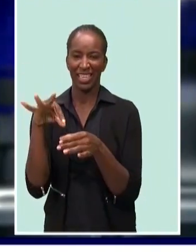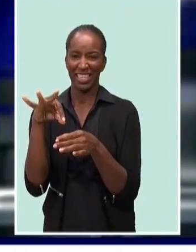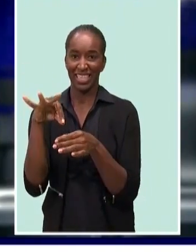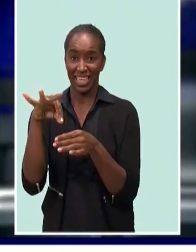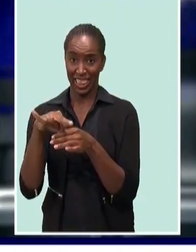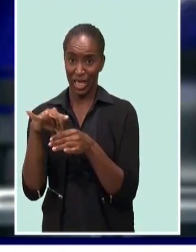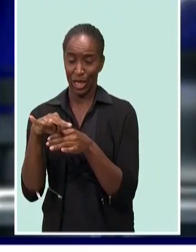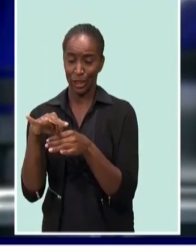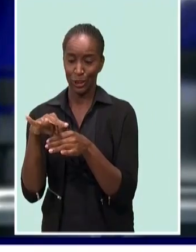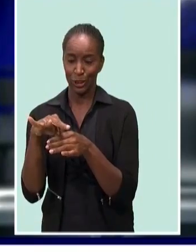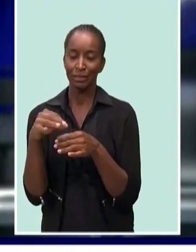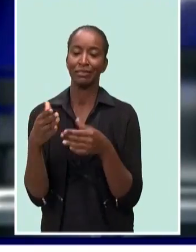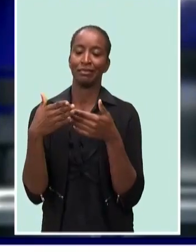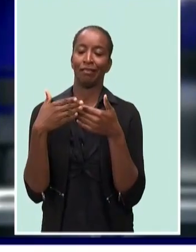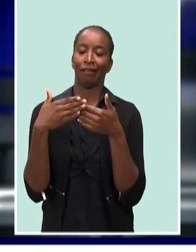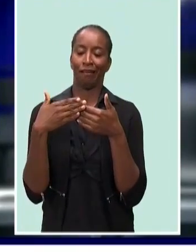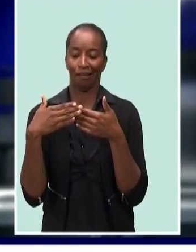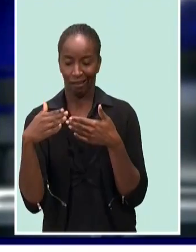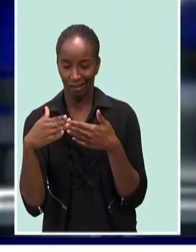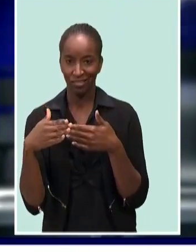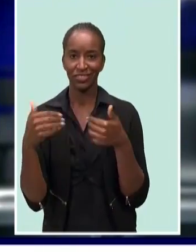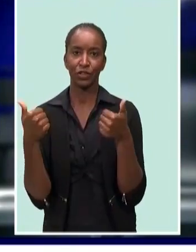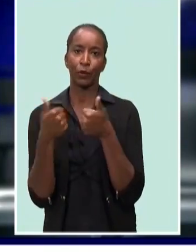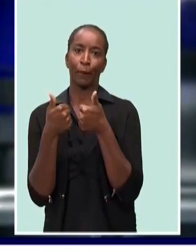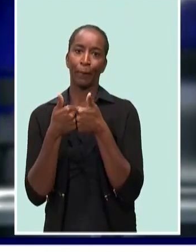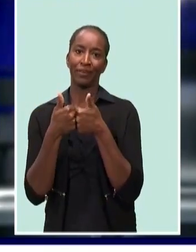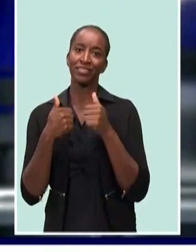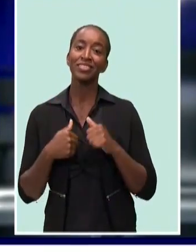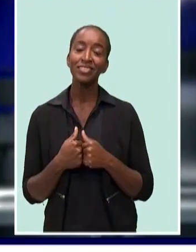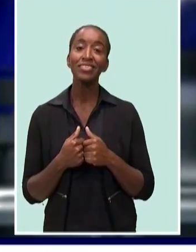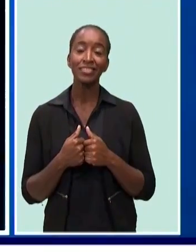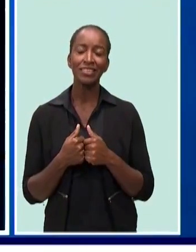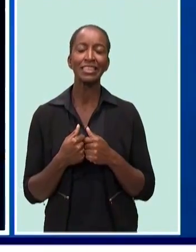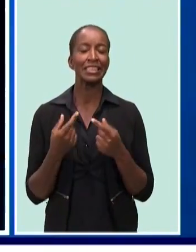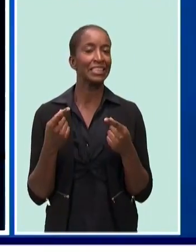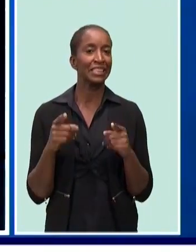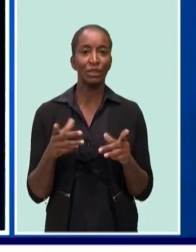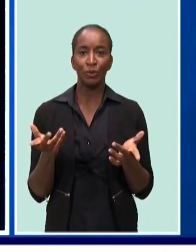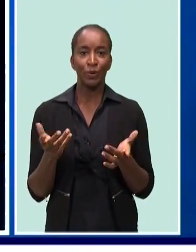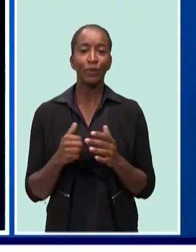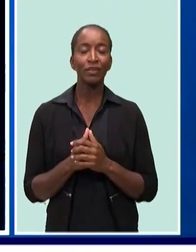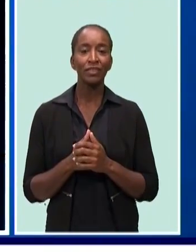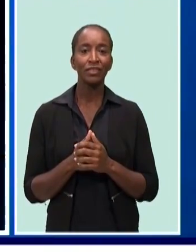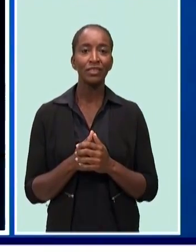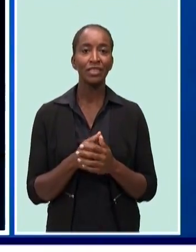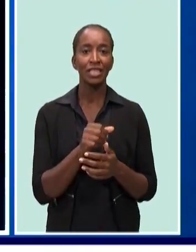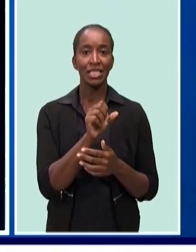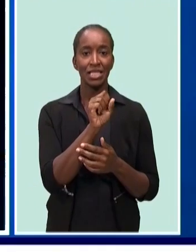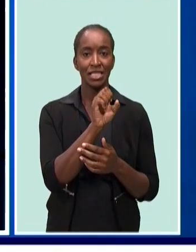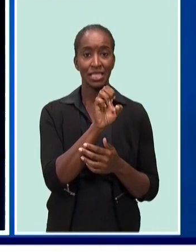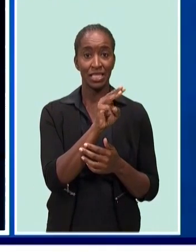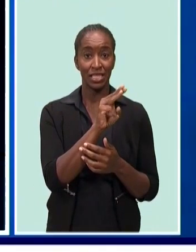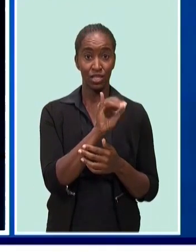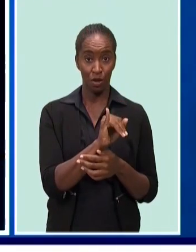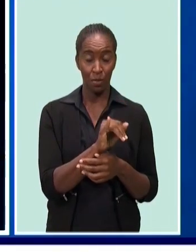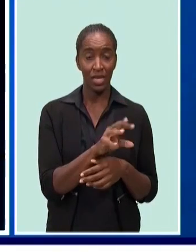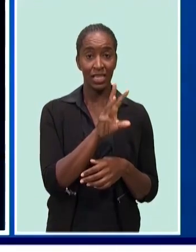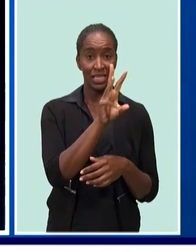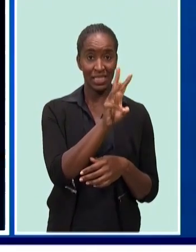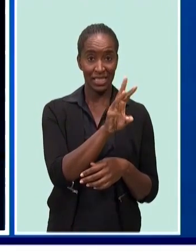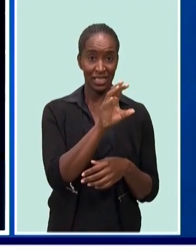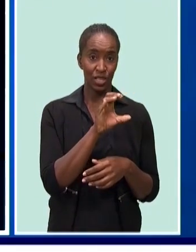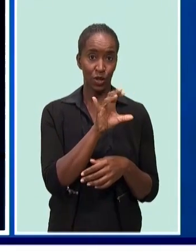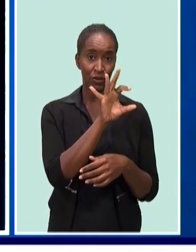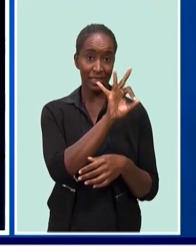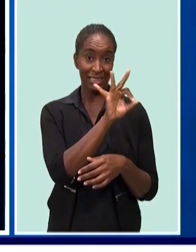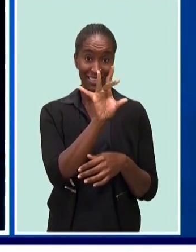competition, and despite that, the numbers dropped to even lower than 2016. 2018 saw 698